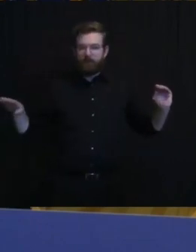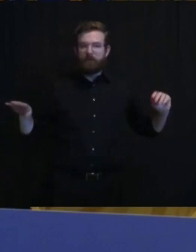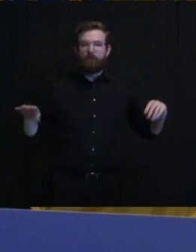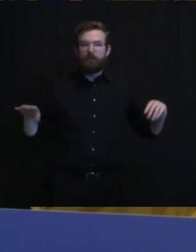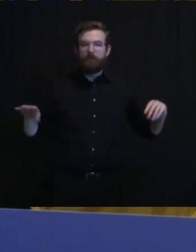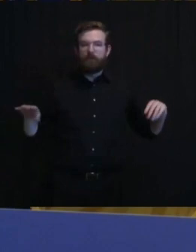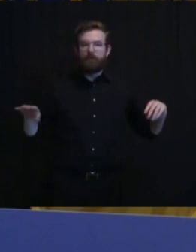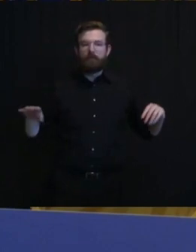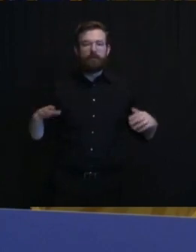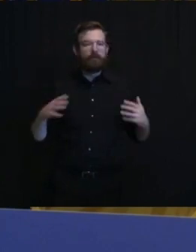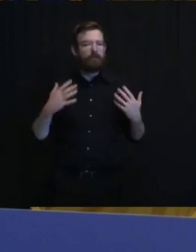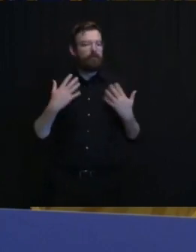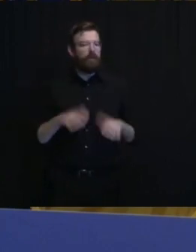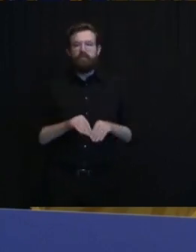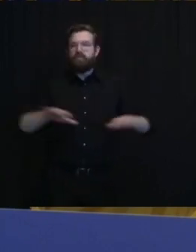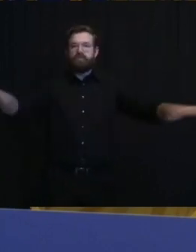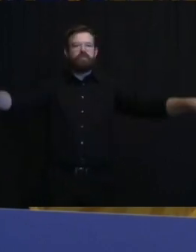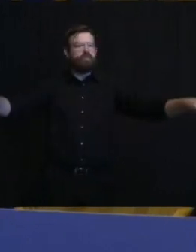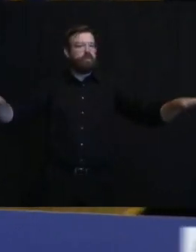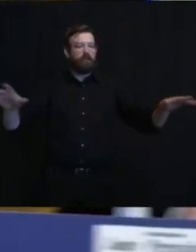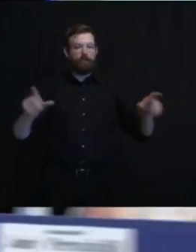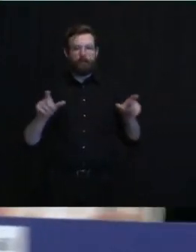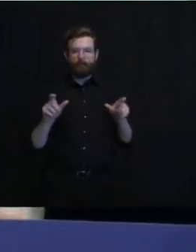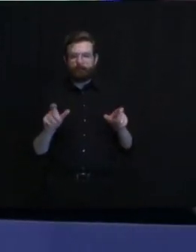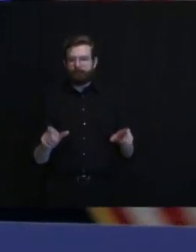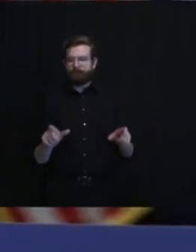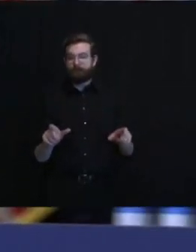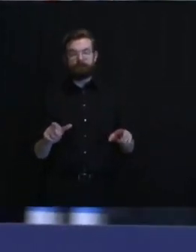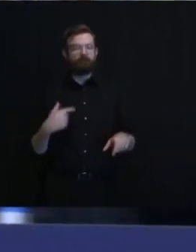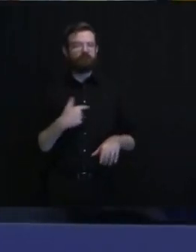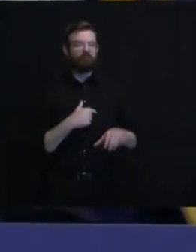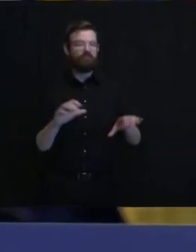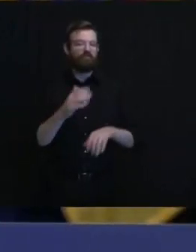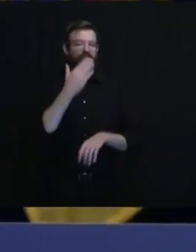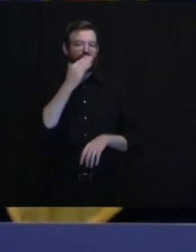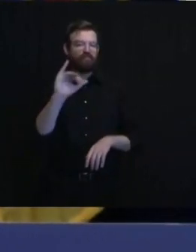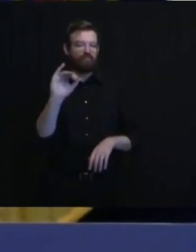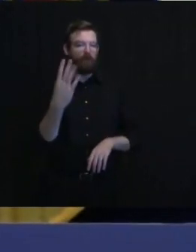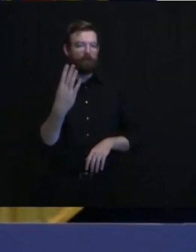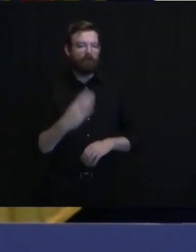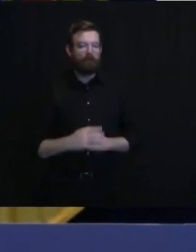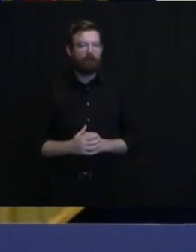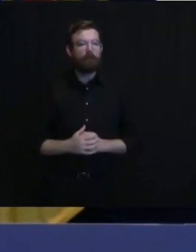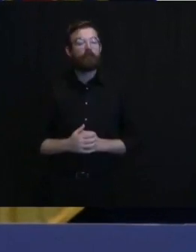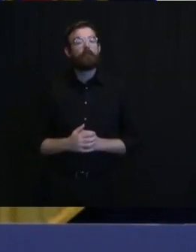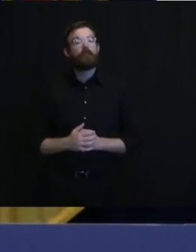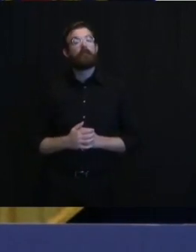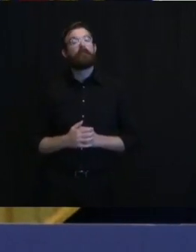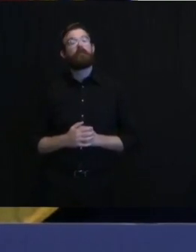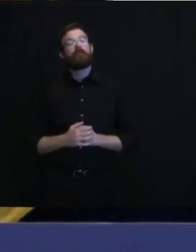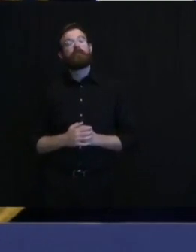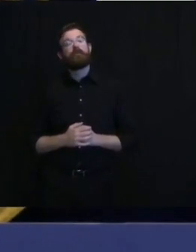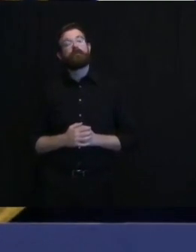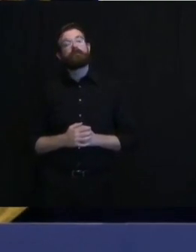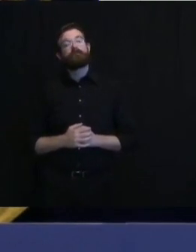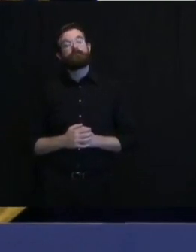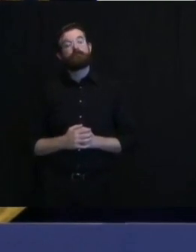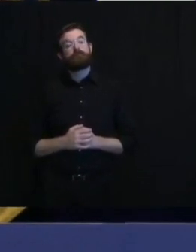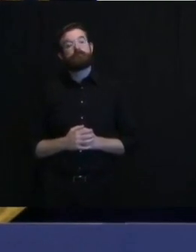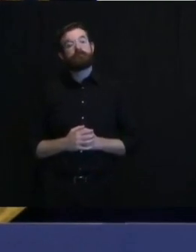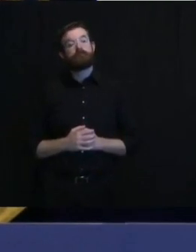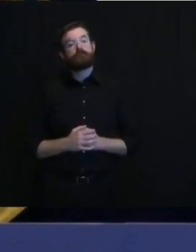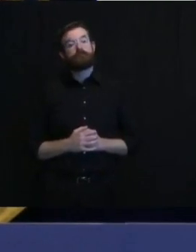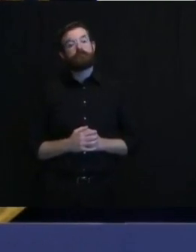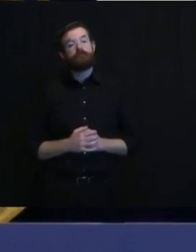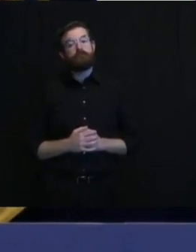98 out of 100 people who got tested on Monday, which was the date we're referring to today, are negative. Yep. And